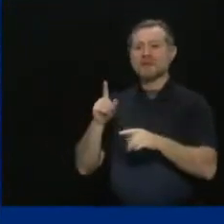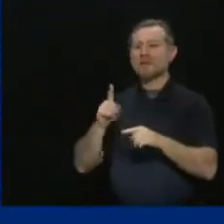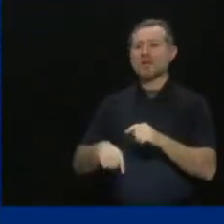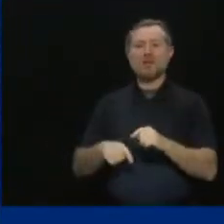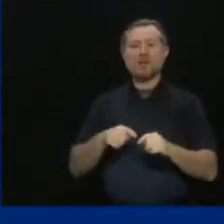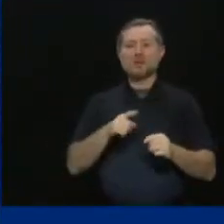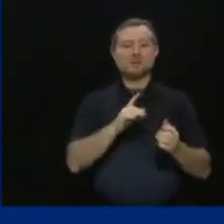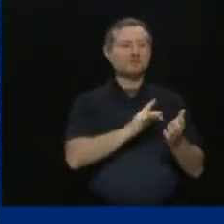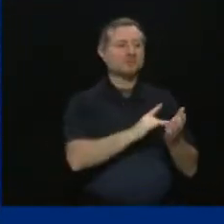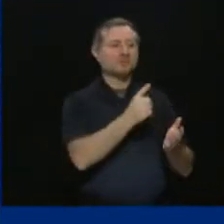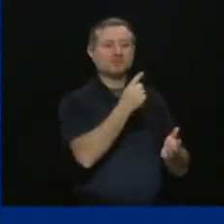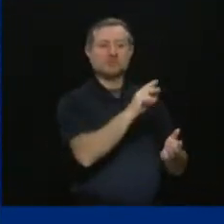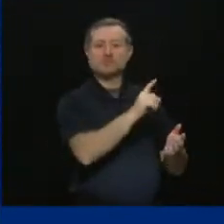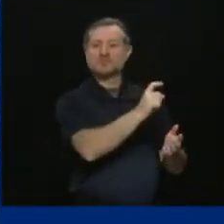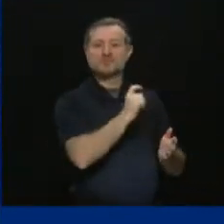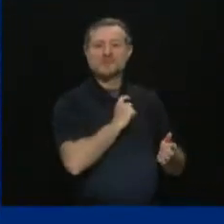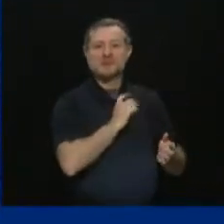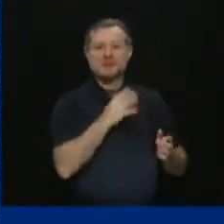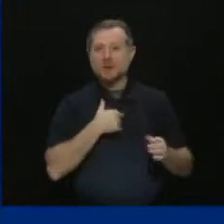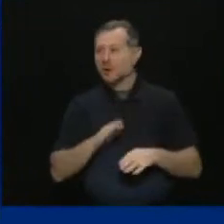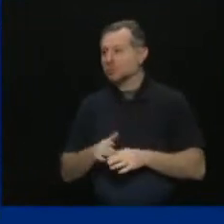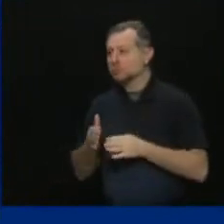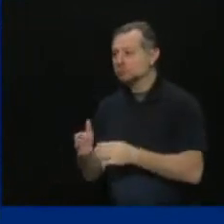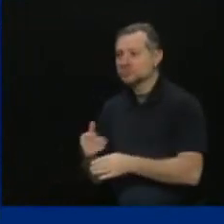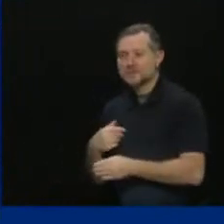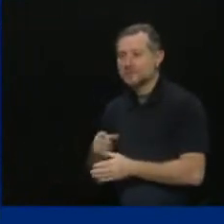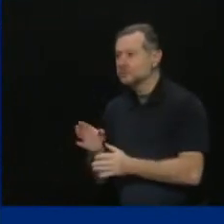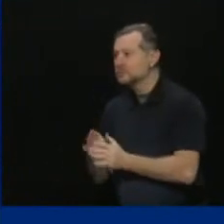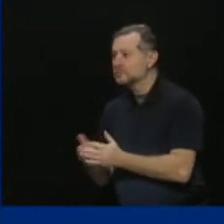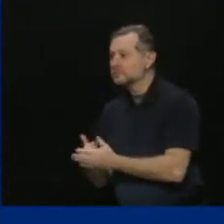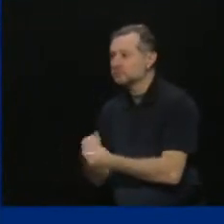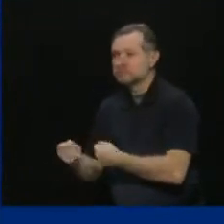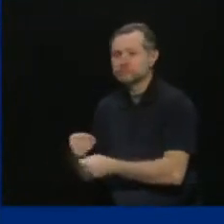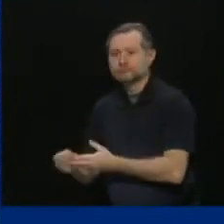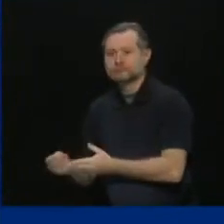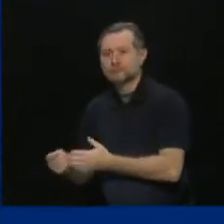cheaper, easier, hides it from his mom for as long as he can,